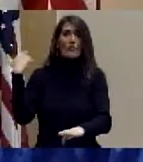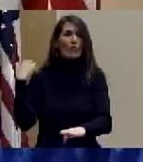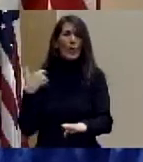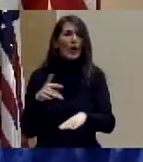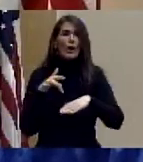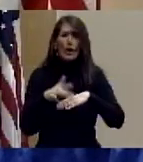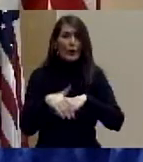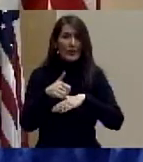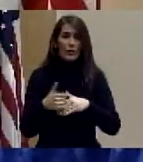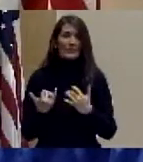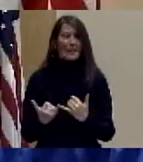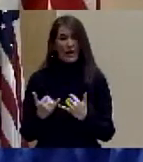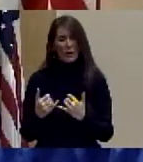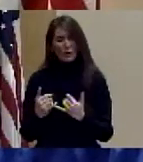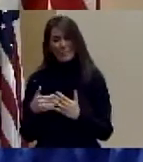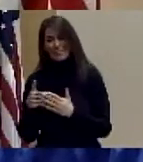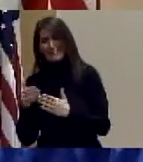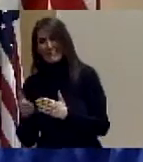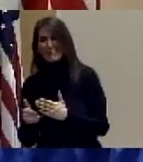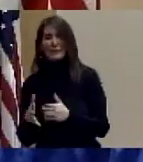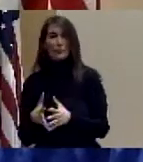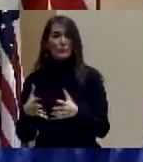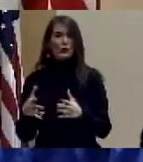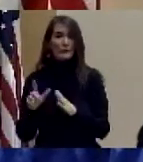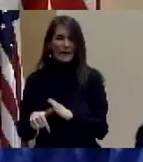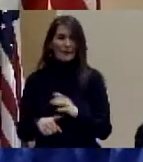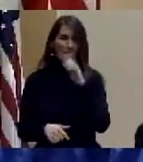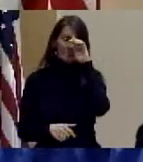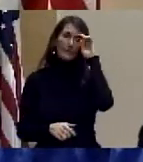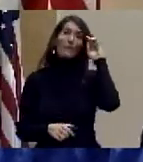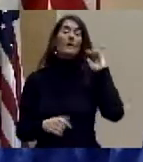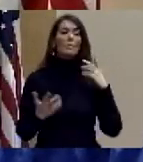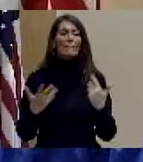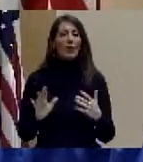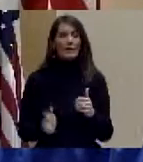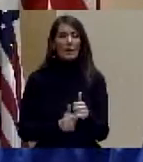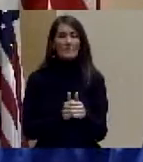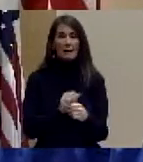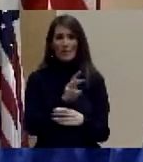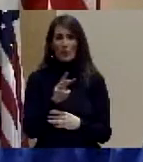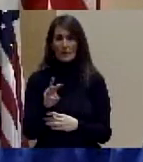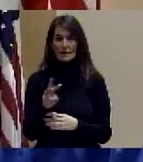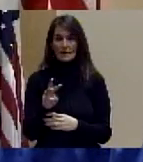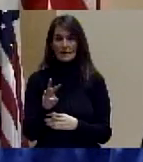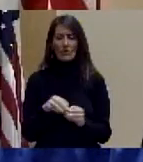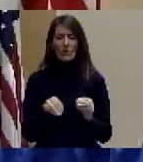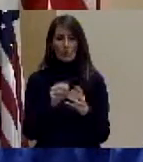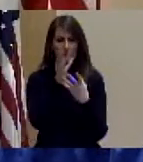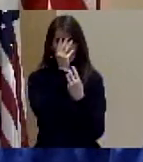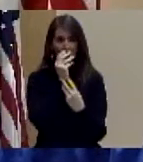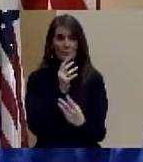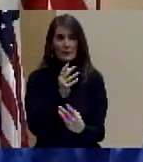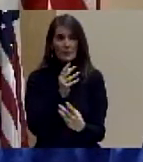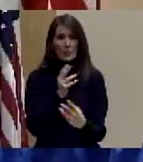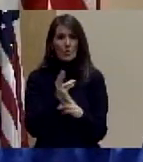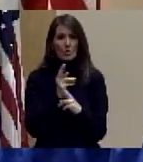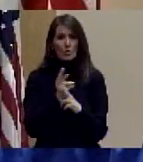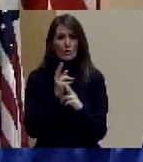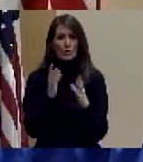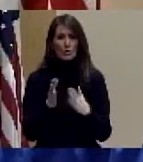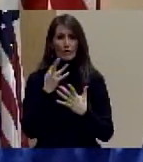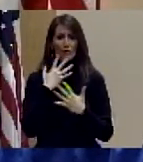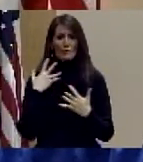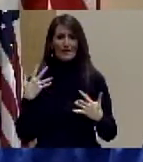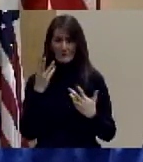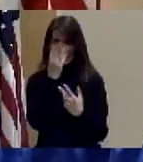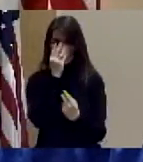ever. Now, although we've updated our website for more comprehensive and user-friendly